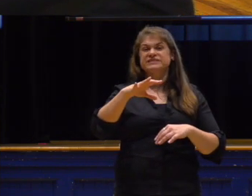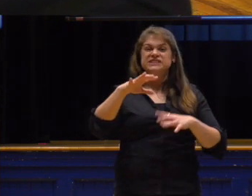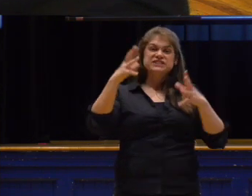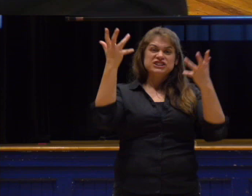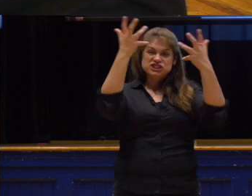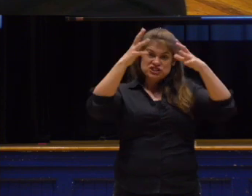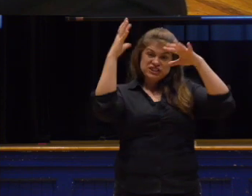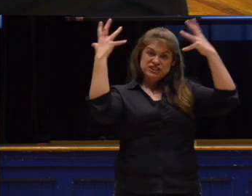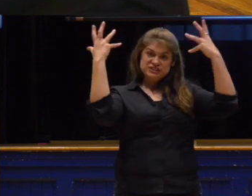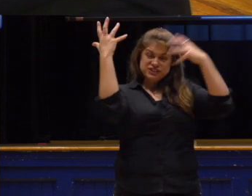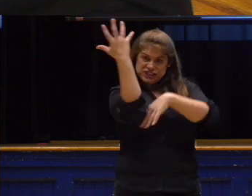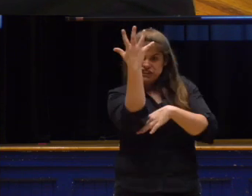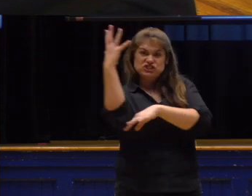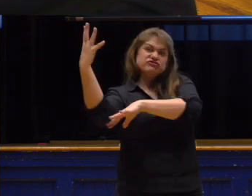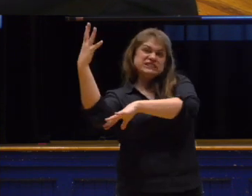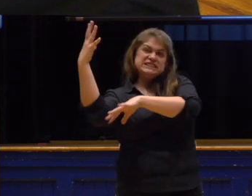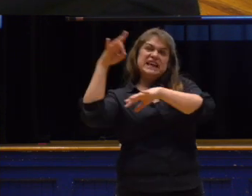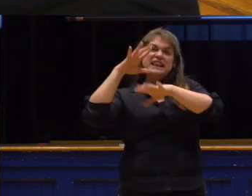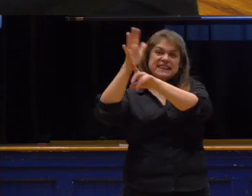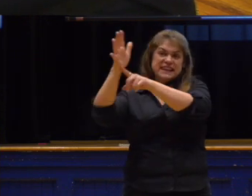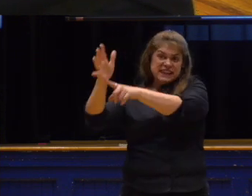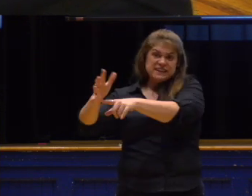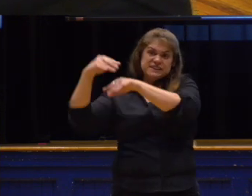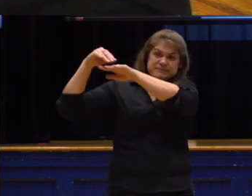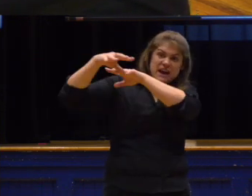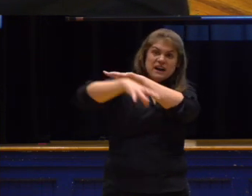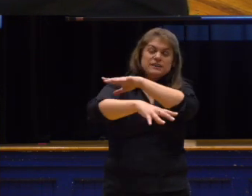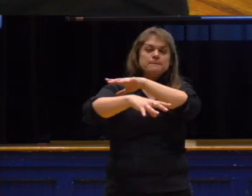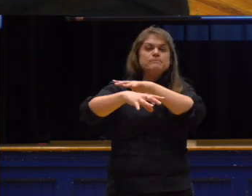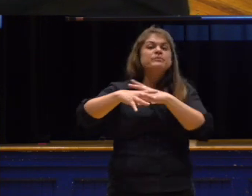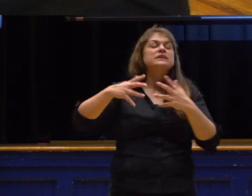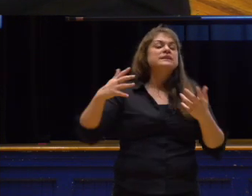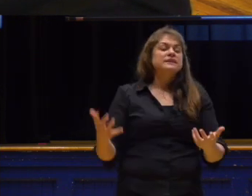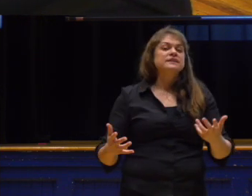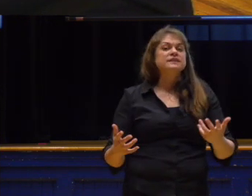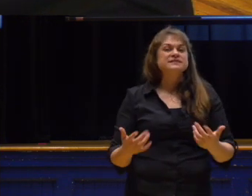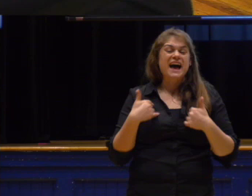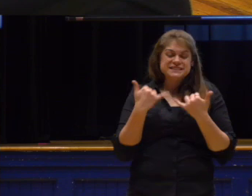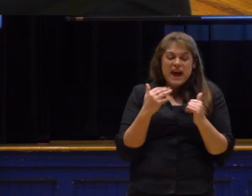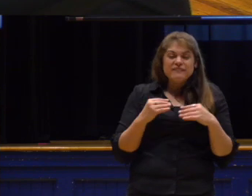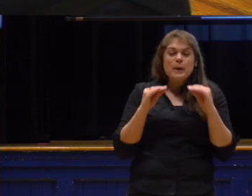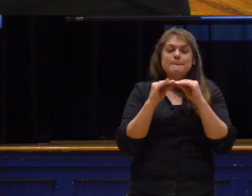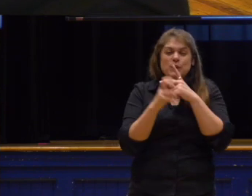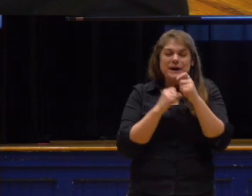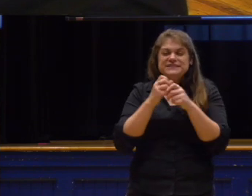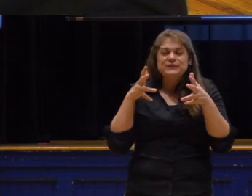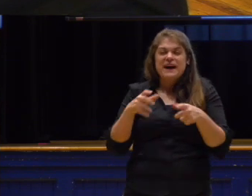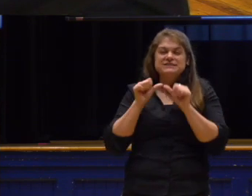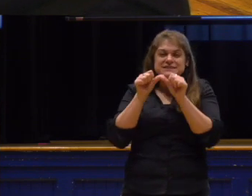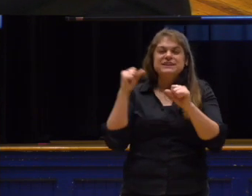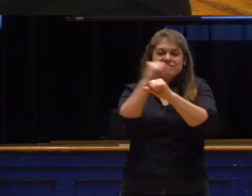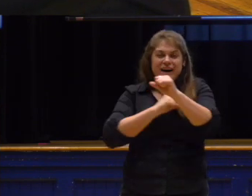tree canopy that we have. So I'm here to say that we're not quite through. I still have a couple of years left in me to